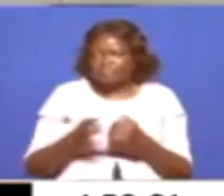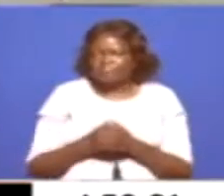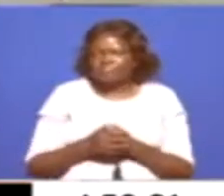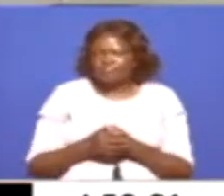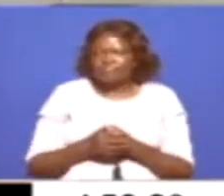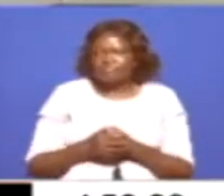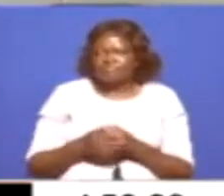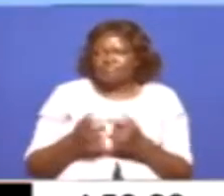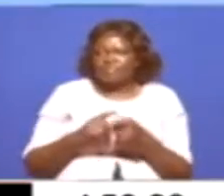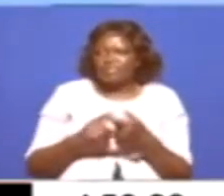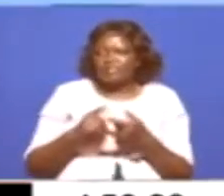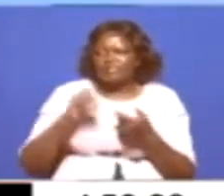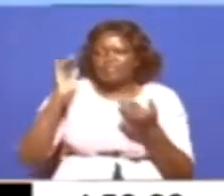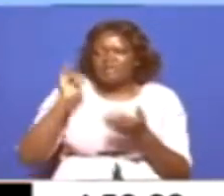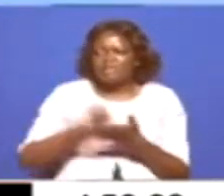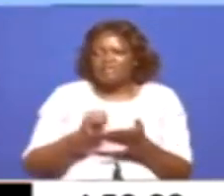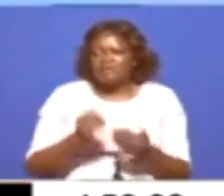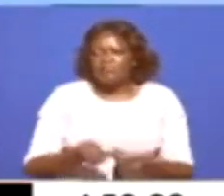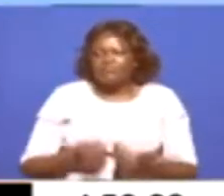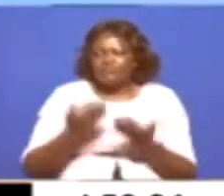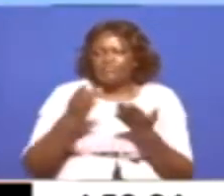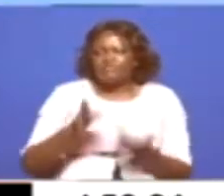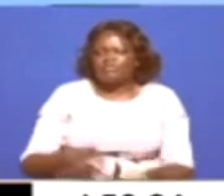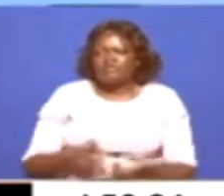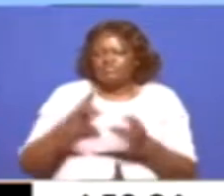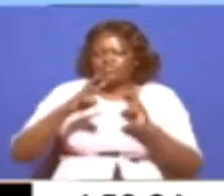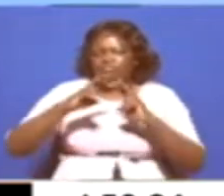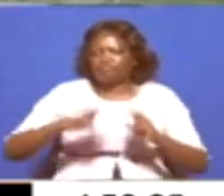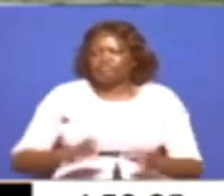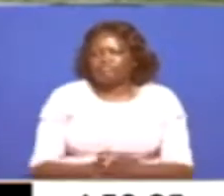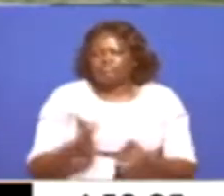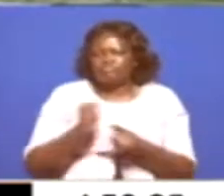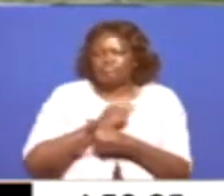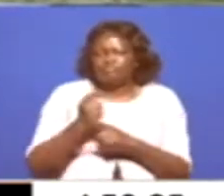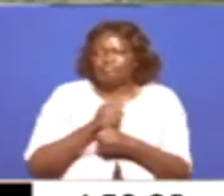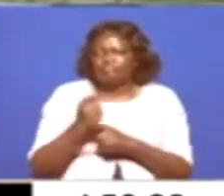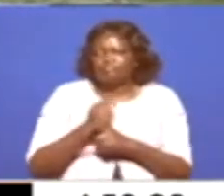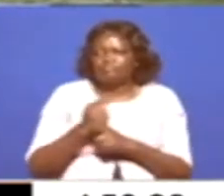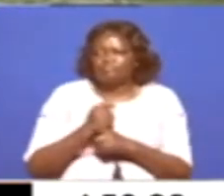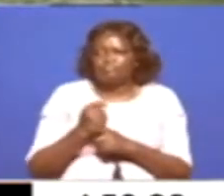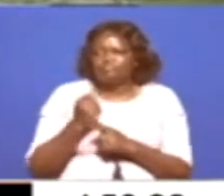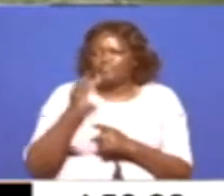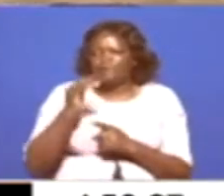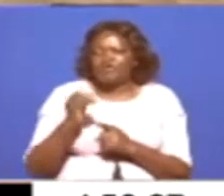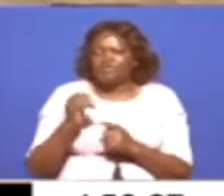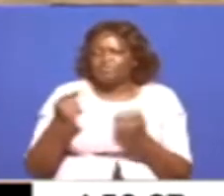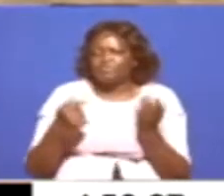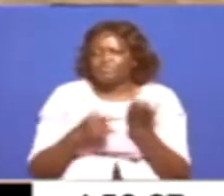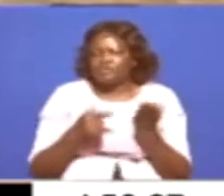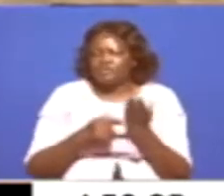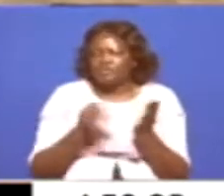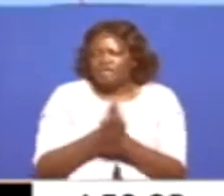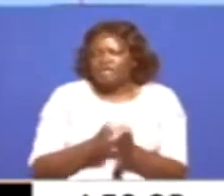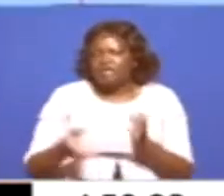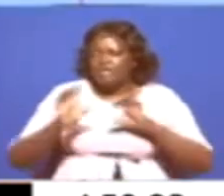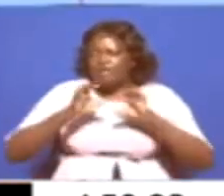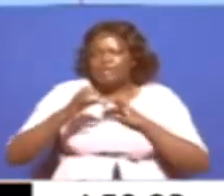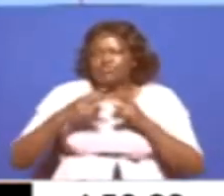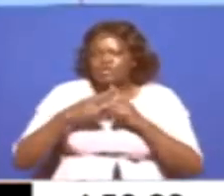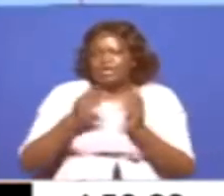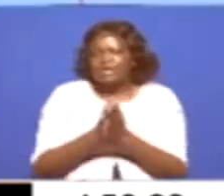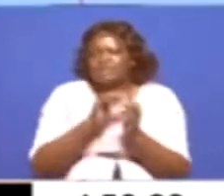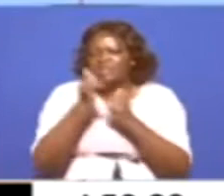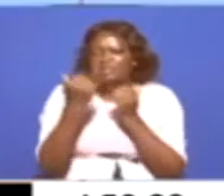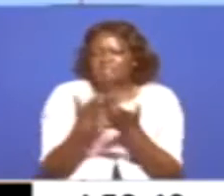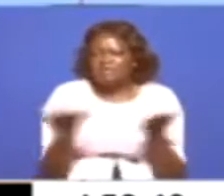KAIST is expected to provide specialized research and training in biotechnology, robotics, chemical engineering, among other